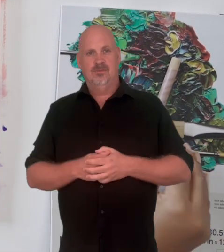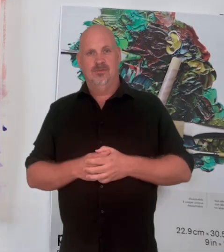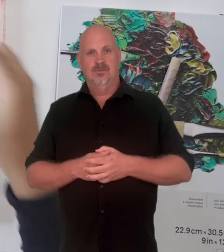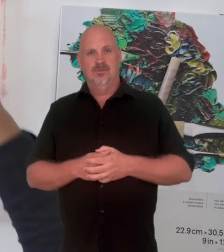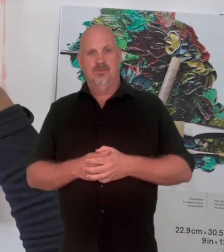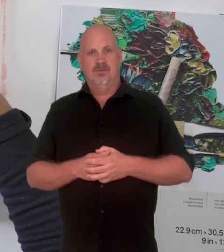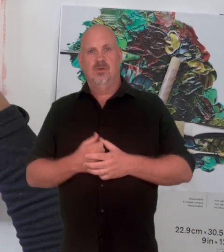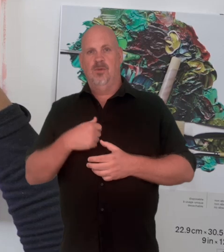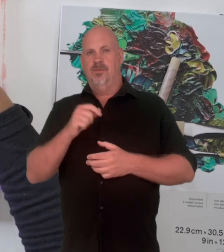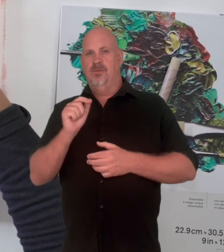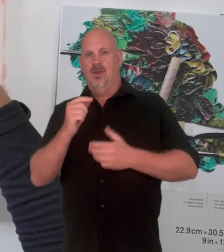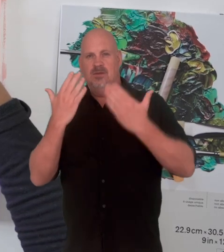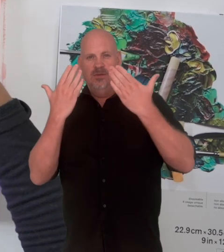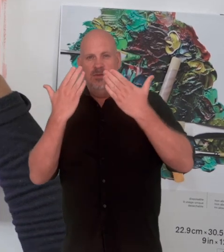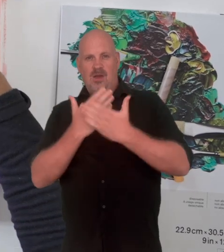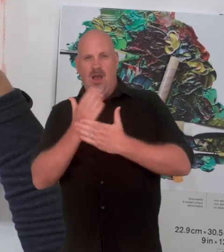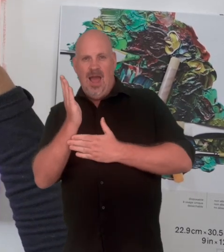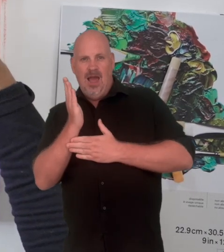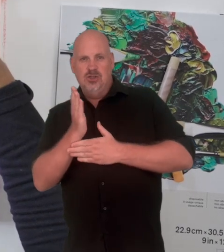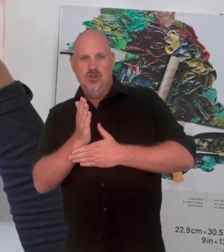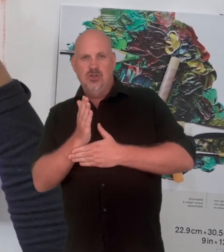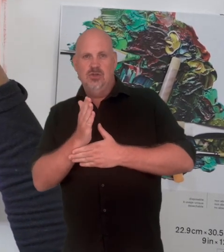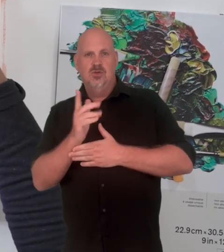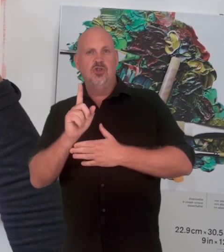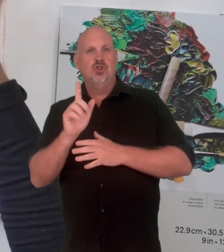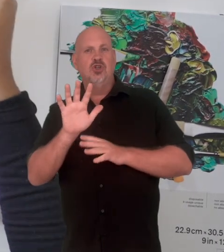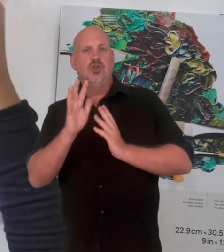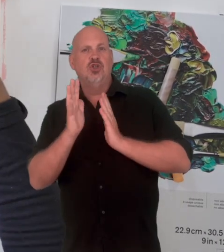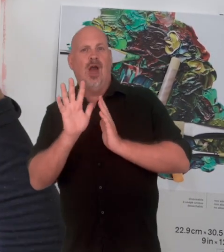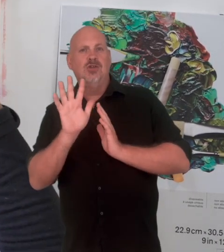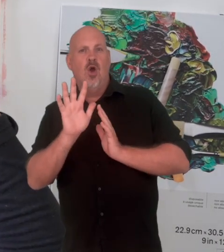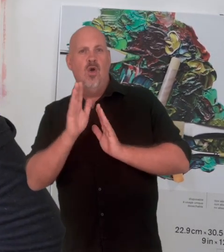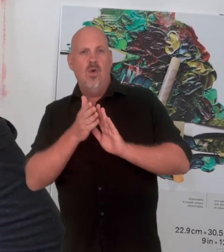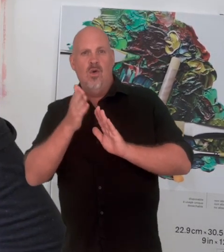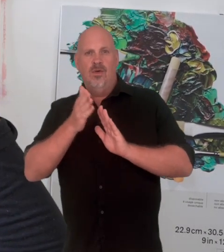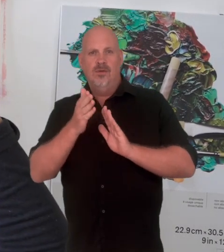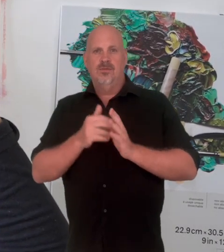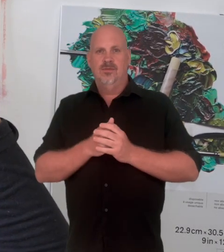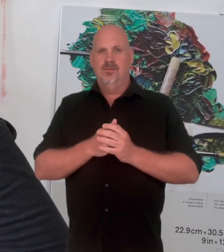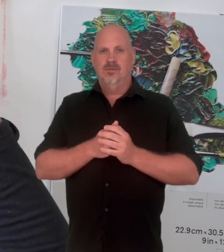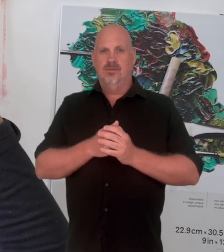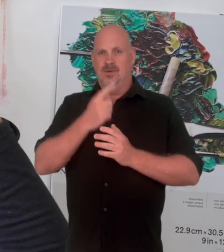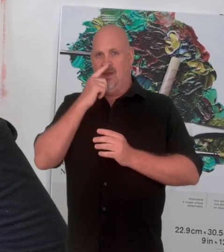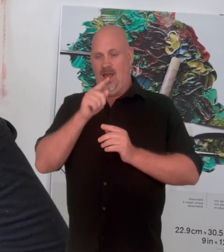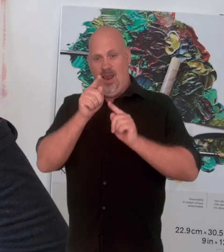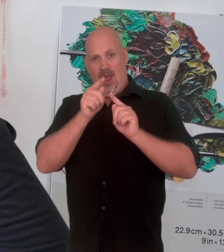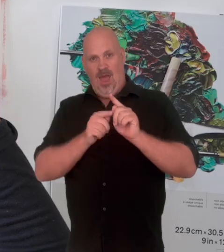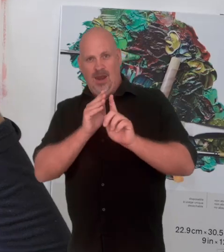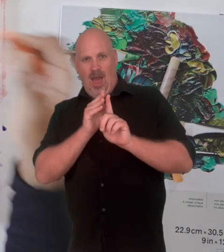And I'll put a dark one on the edge just for a little bit of shadow. And you can also color outside the lines.